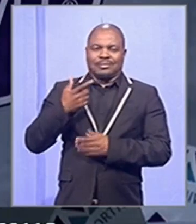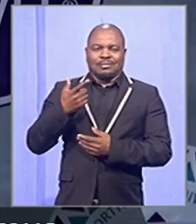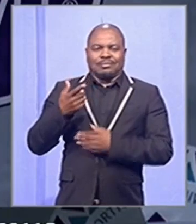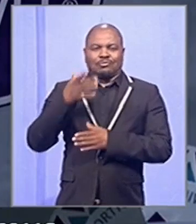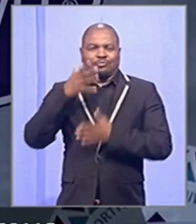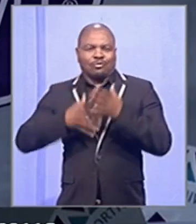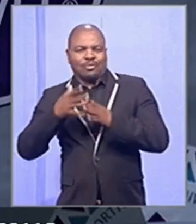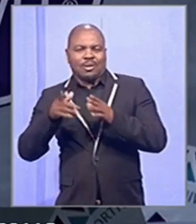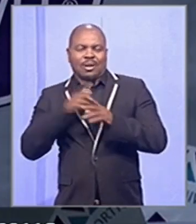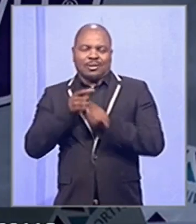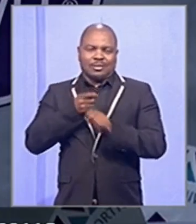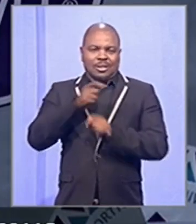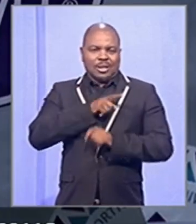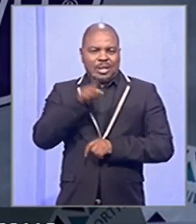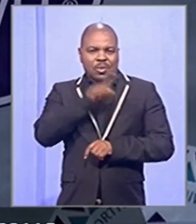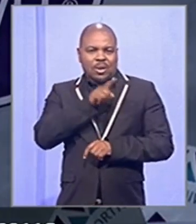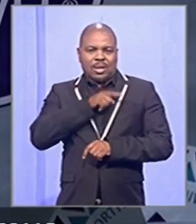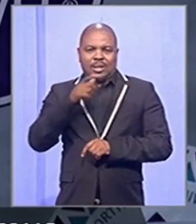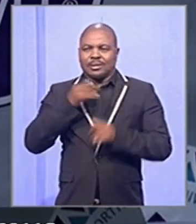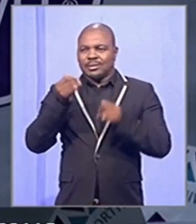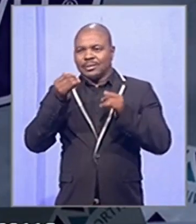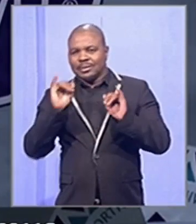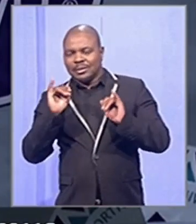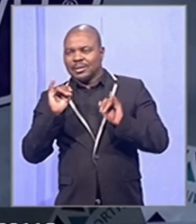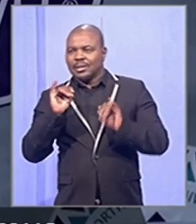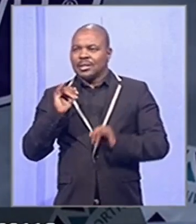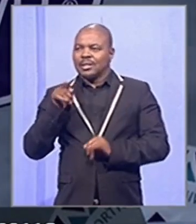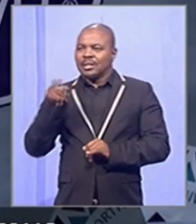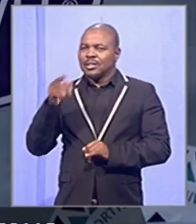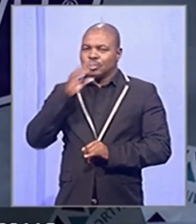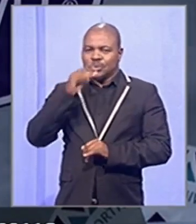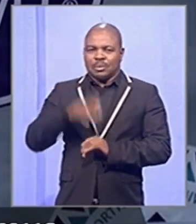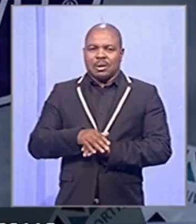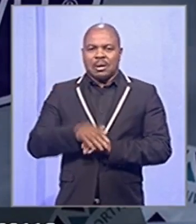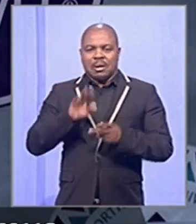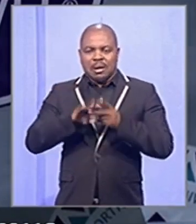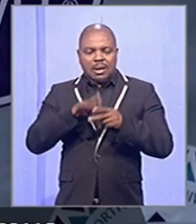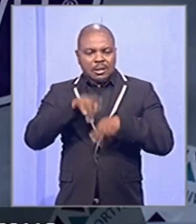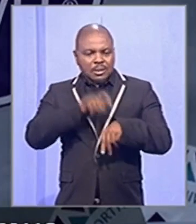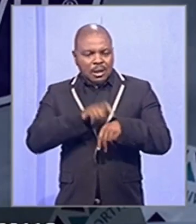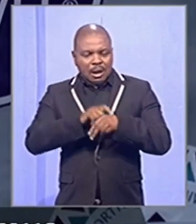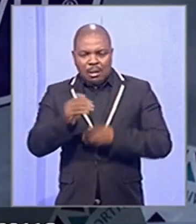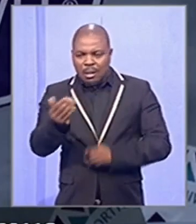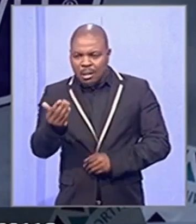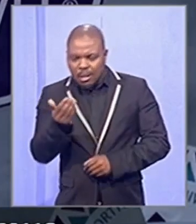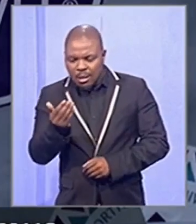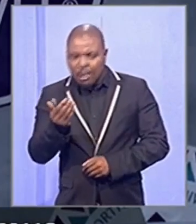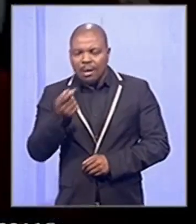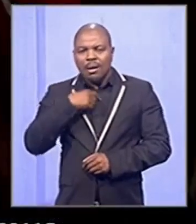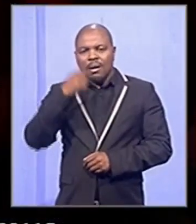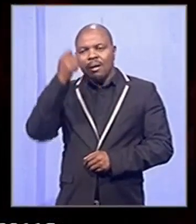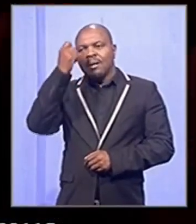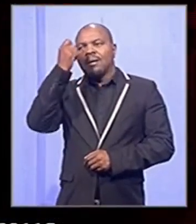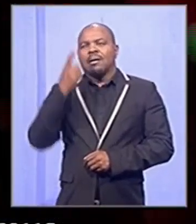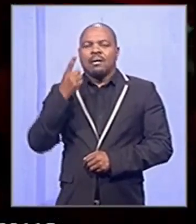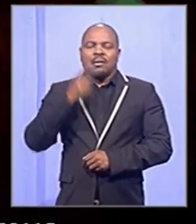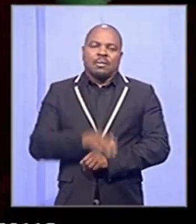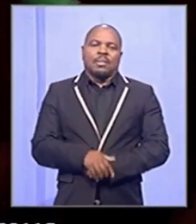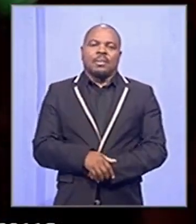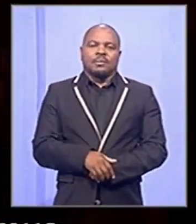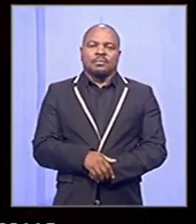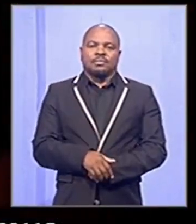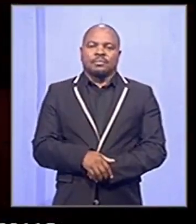People told me about this, I thought it was a bit of a joke and they were just teasing me, and then you got to understand that they're serious, and when the talks got